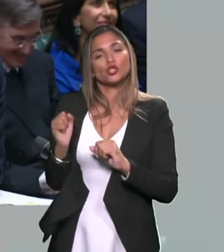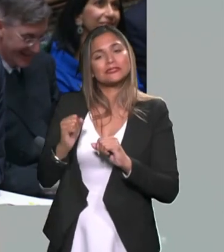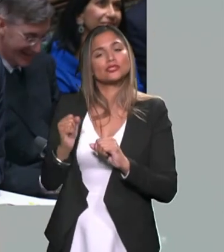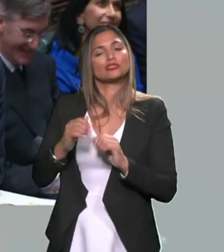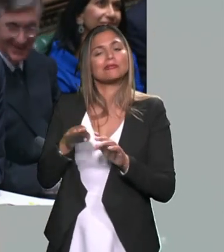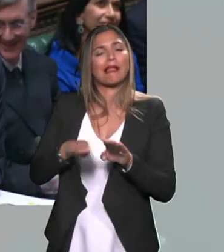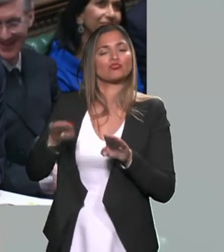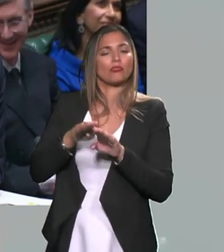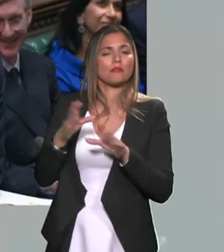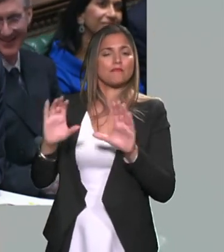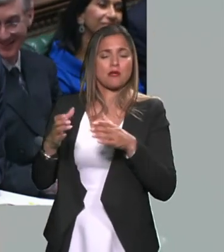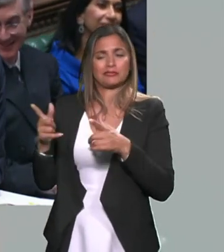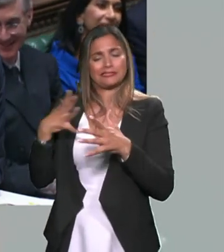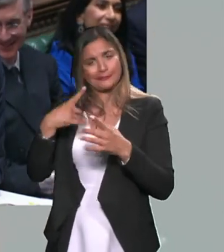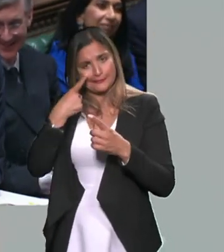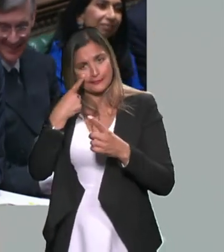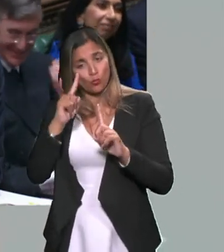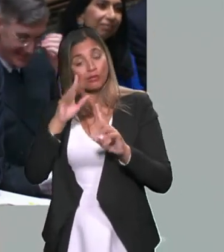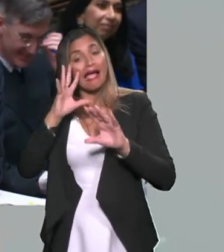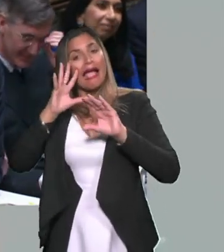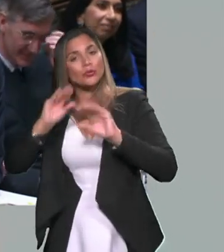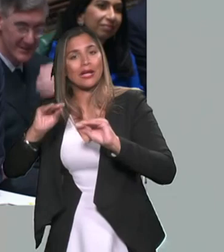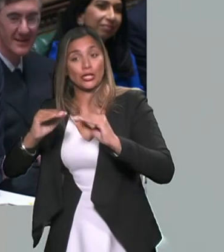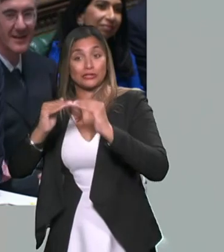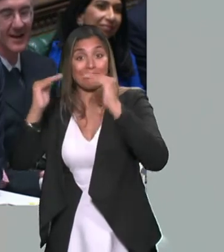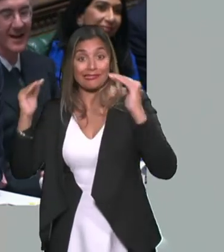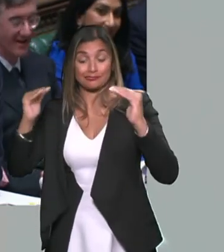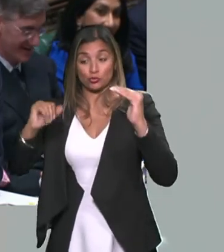should look at what is happening at educational standards in Scotland,